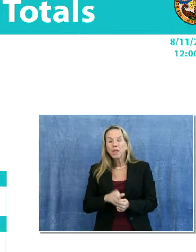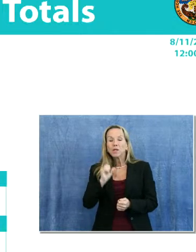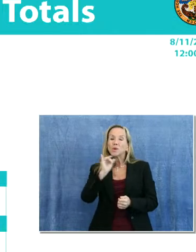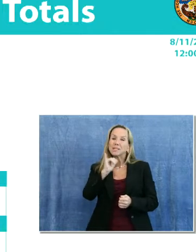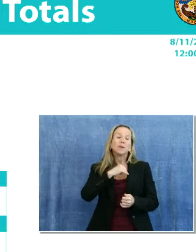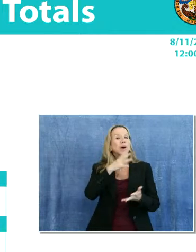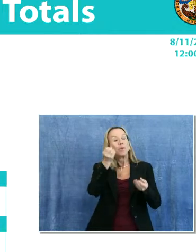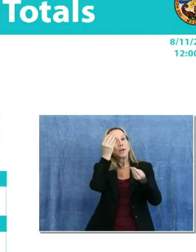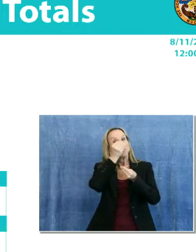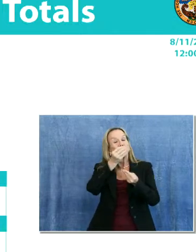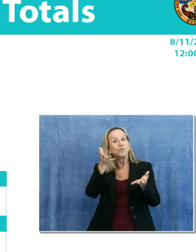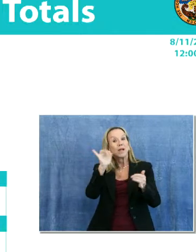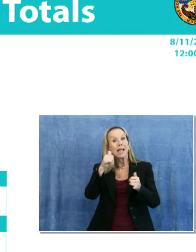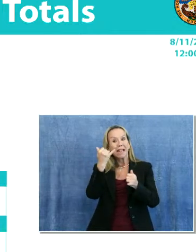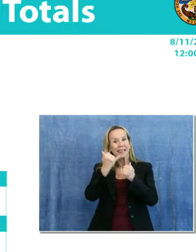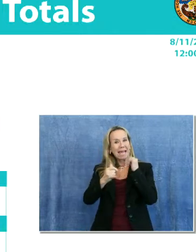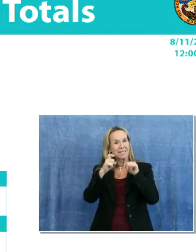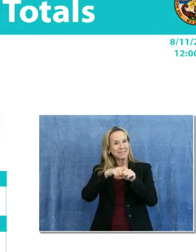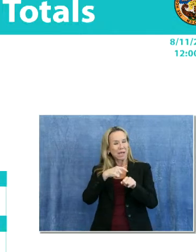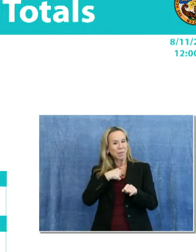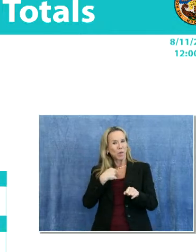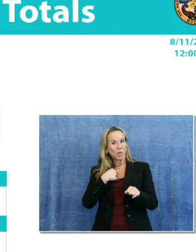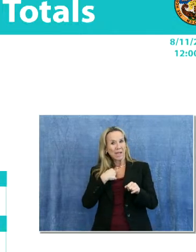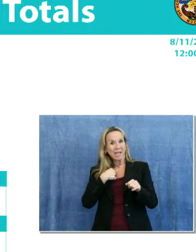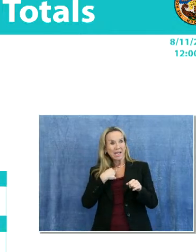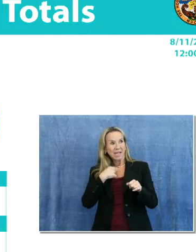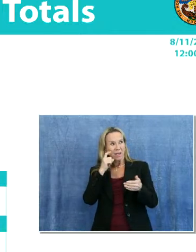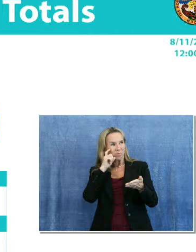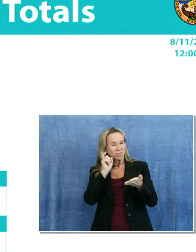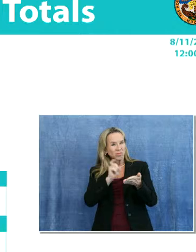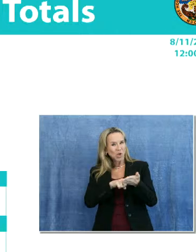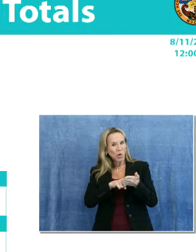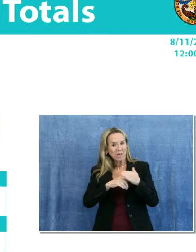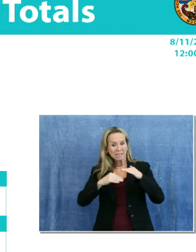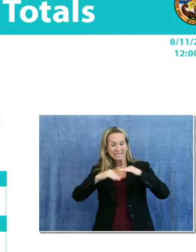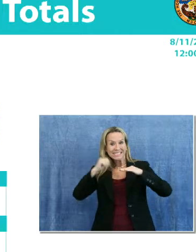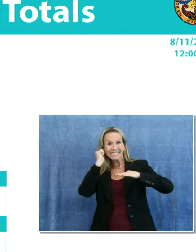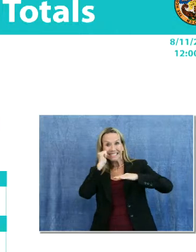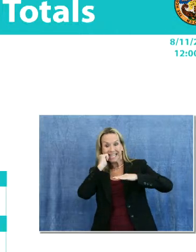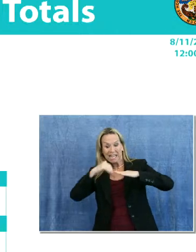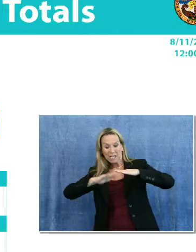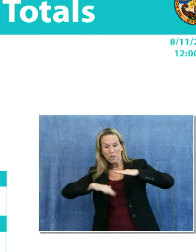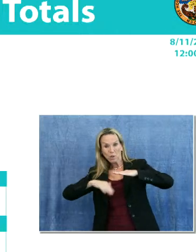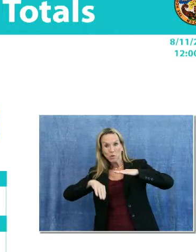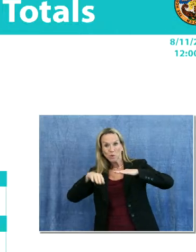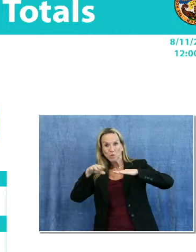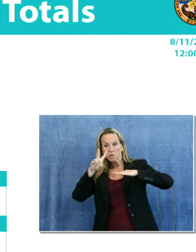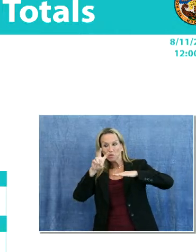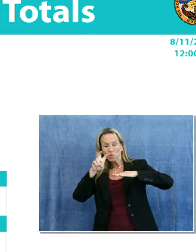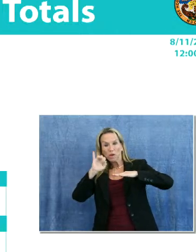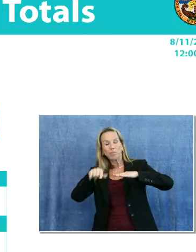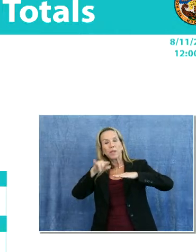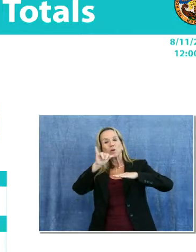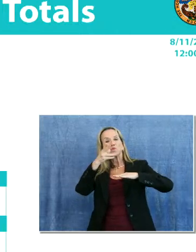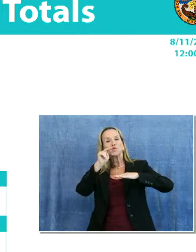the fact that the last time daily cases were below 200 was on June 22nd,